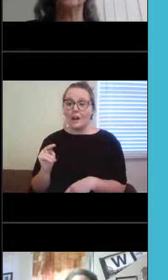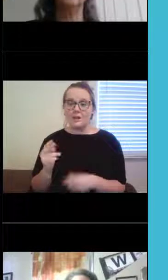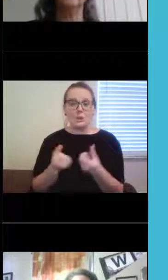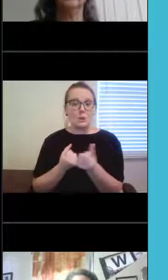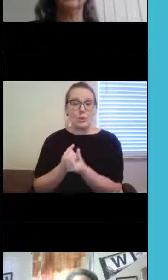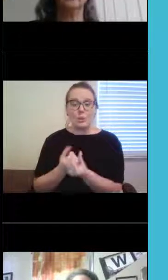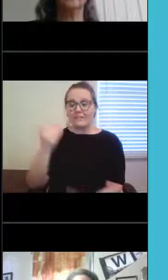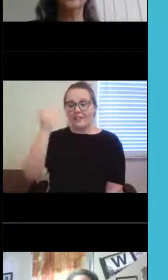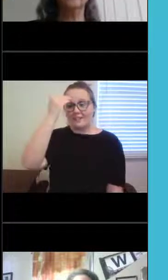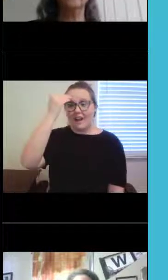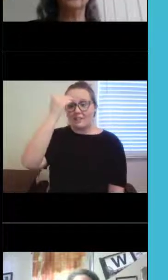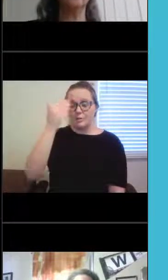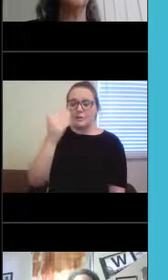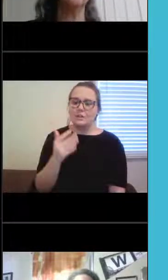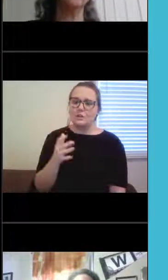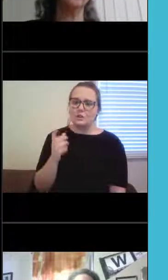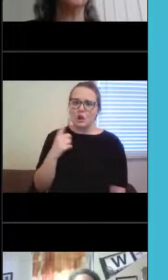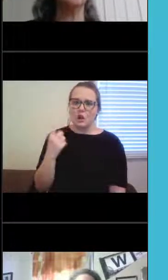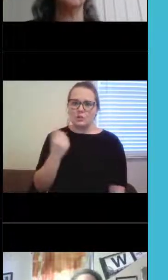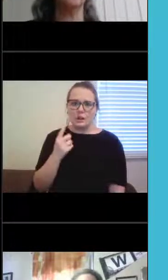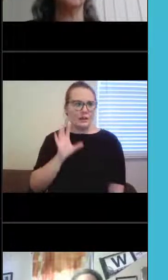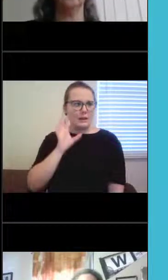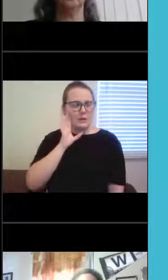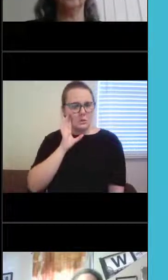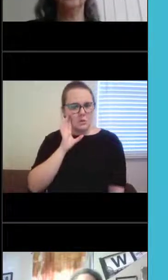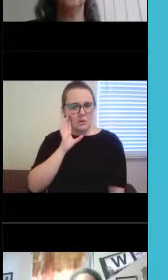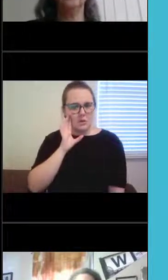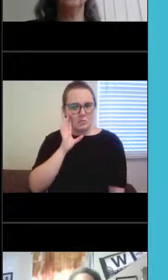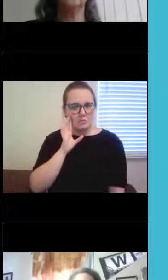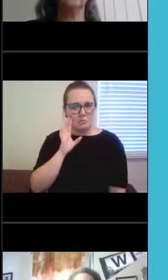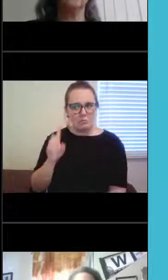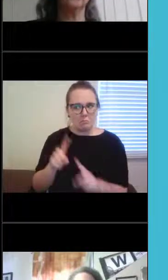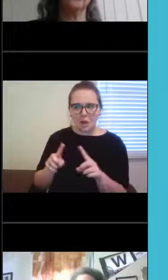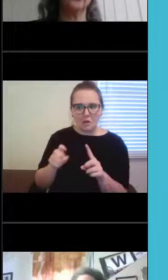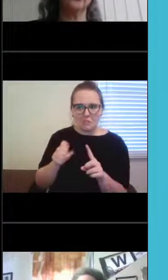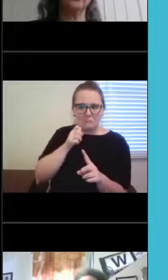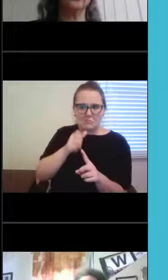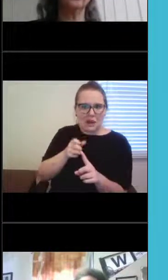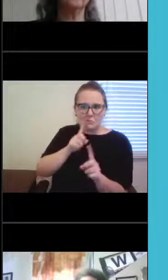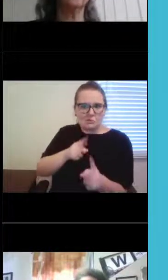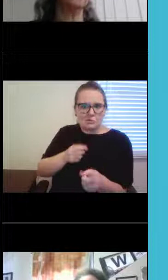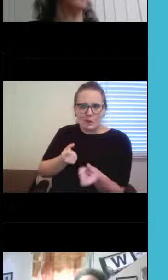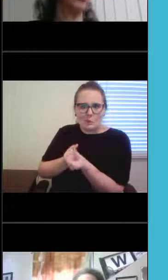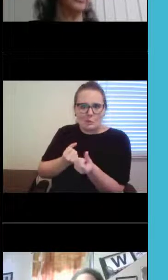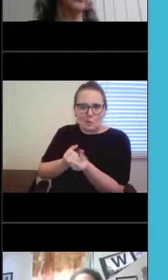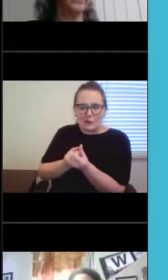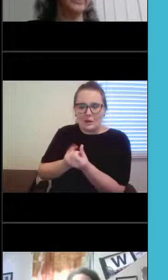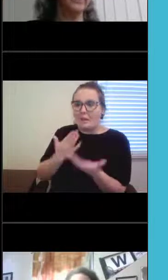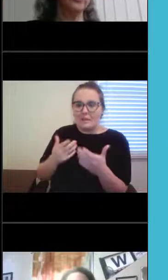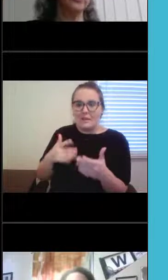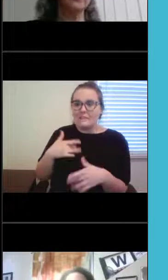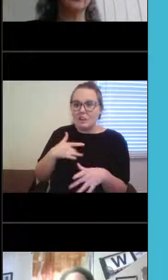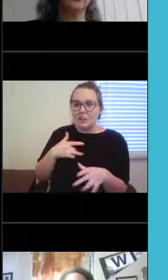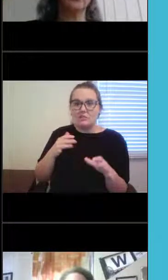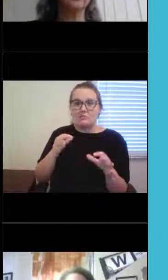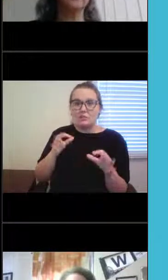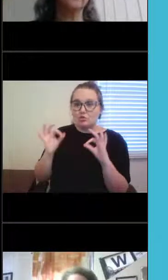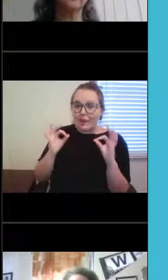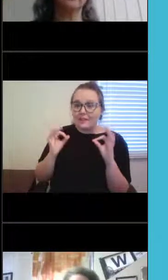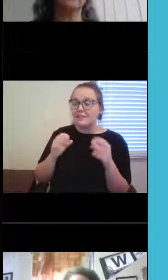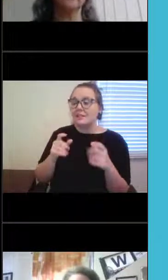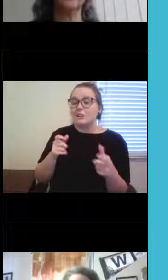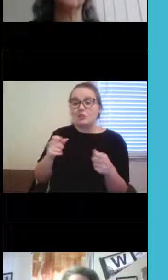acknowledgement, somebody hears it, but they don't really respond supportively, such as distraction, controlling reactions,